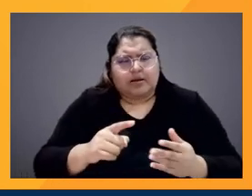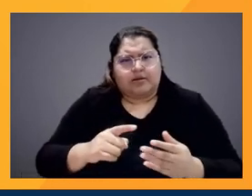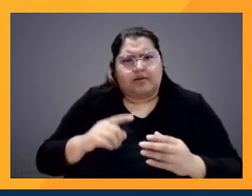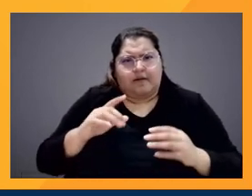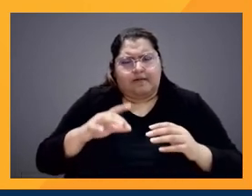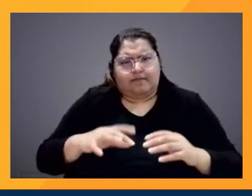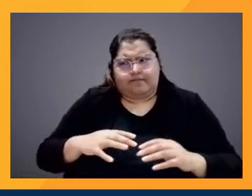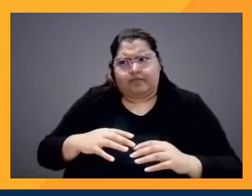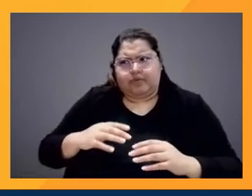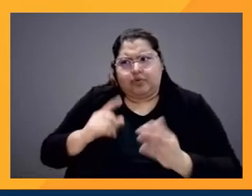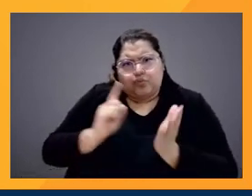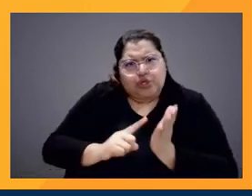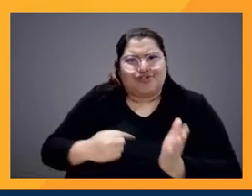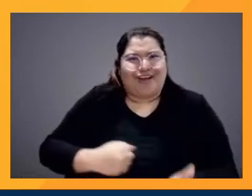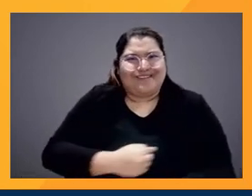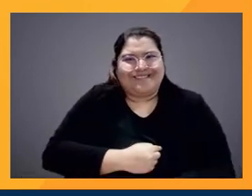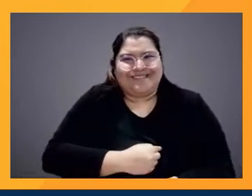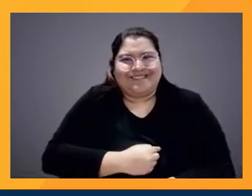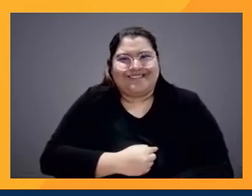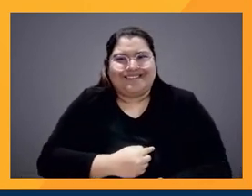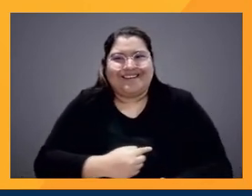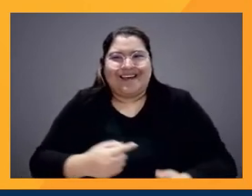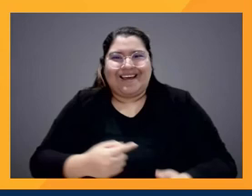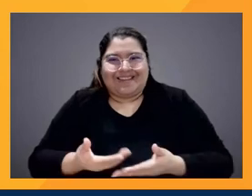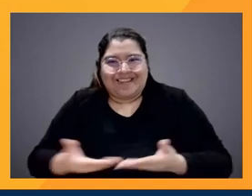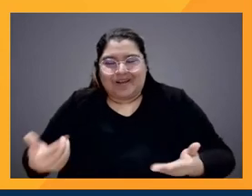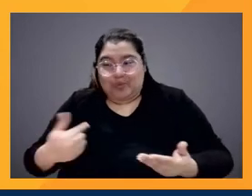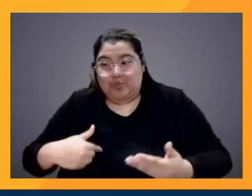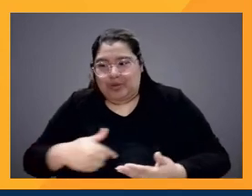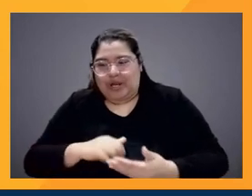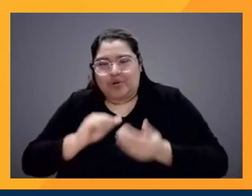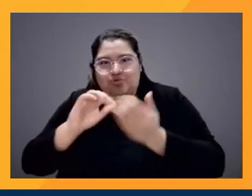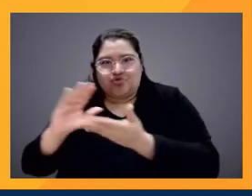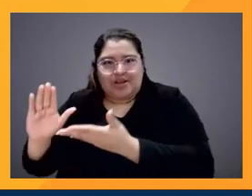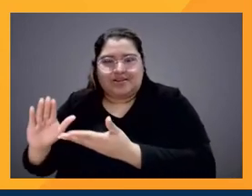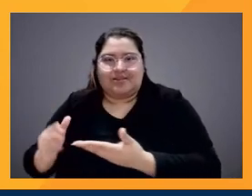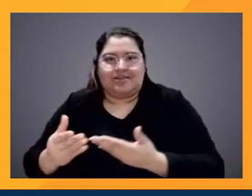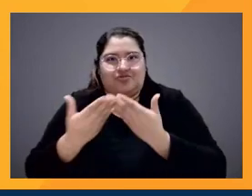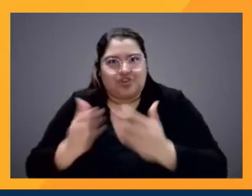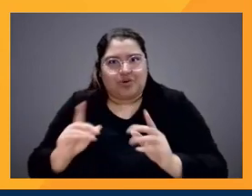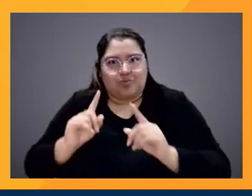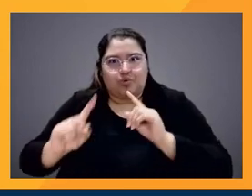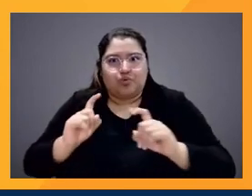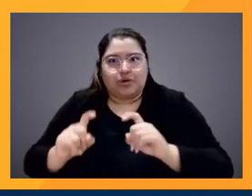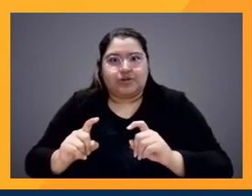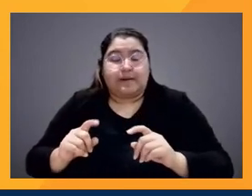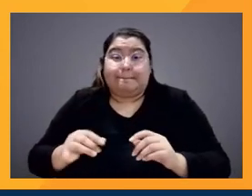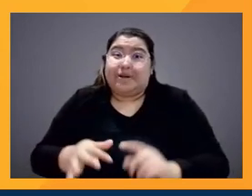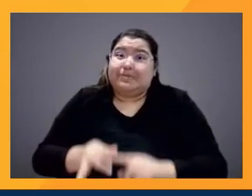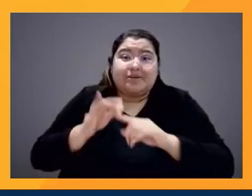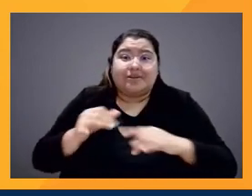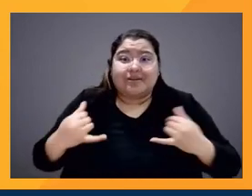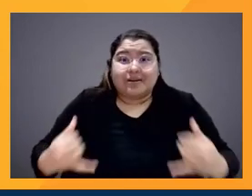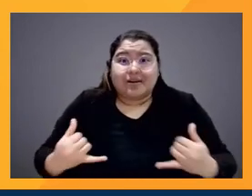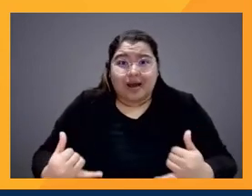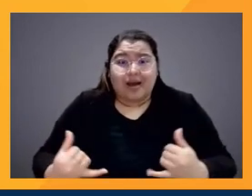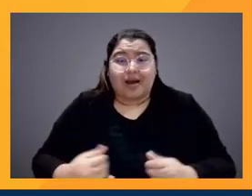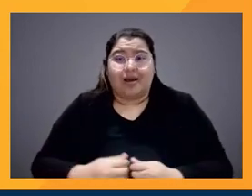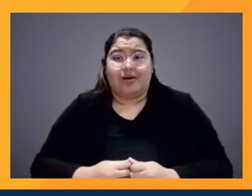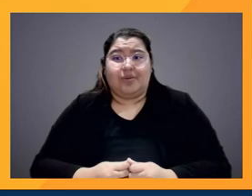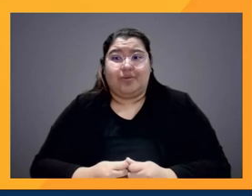We're just really grateful for the opportunity to once again be able to speak at CHCI. This is such